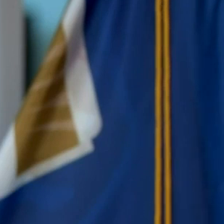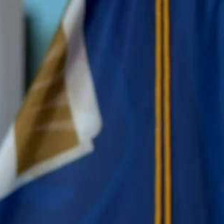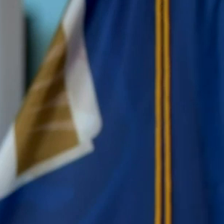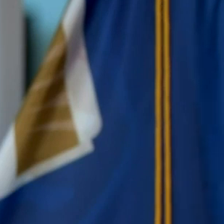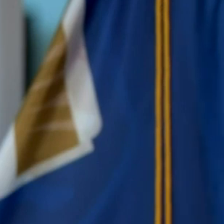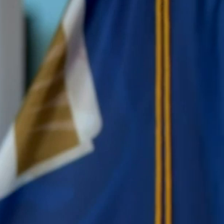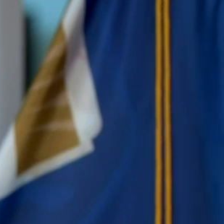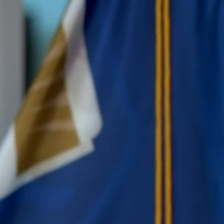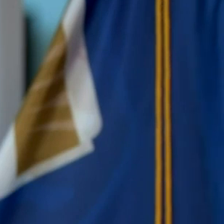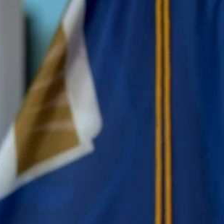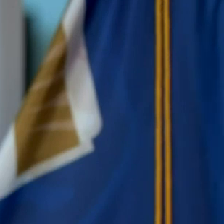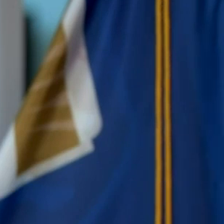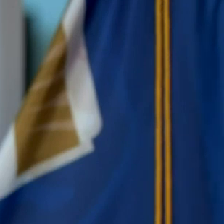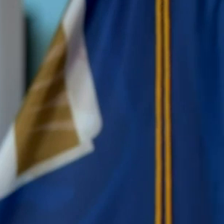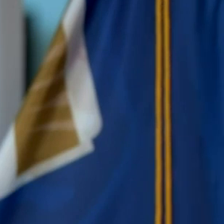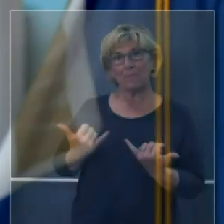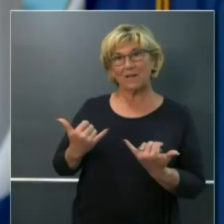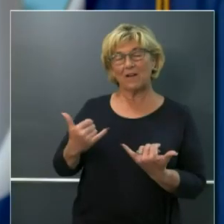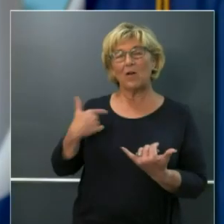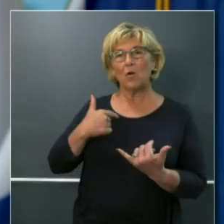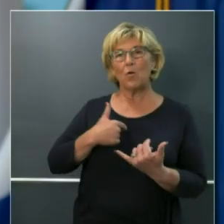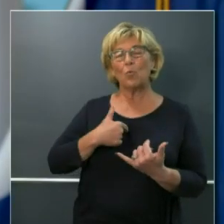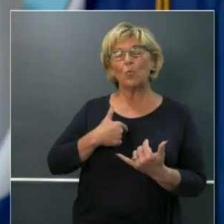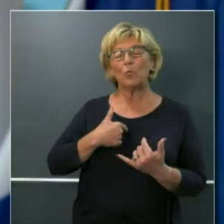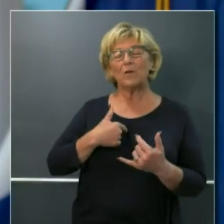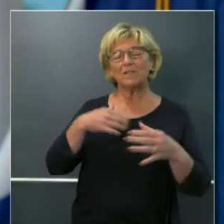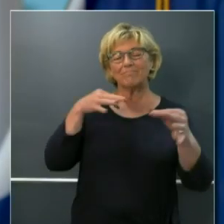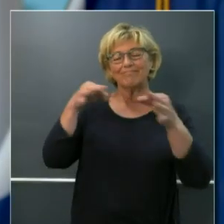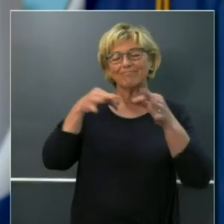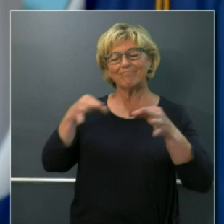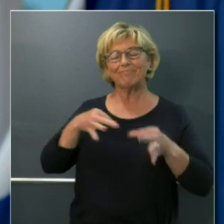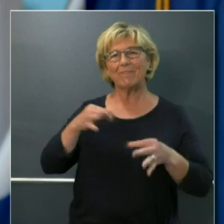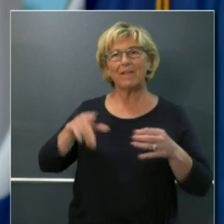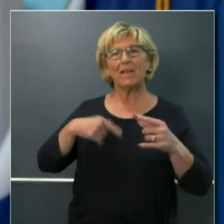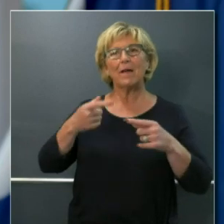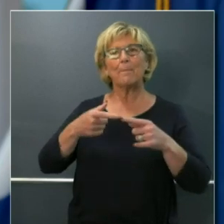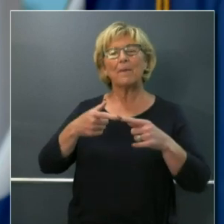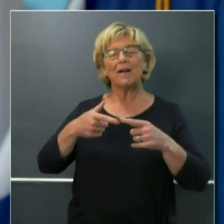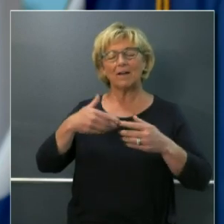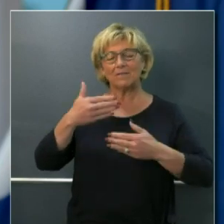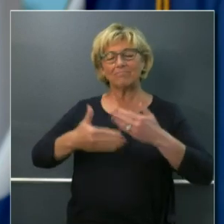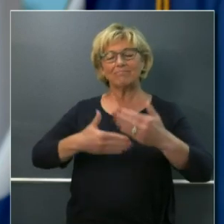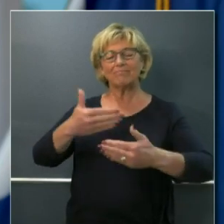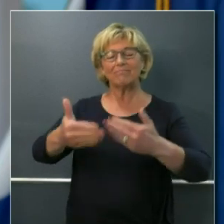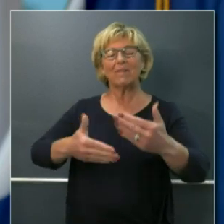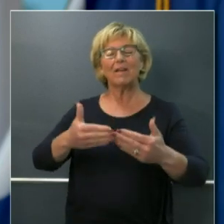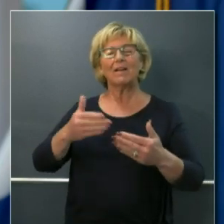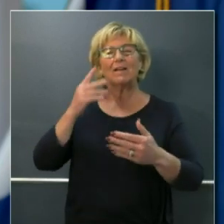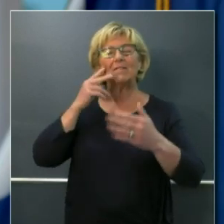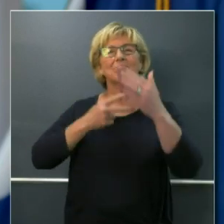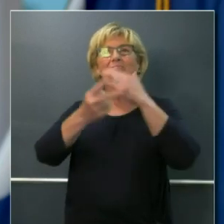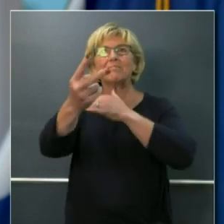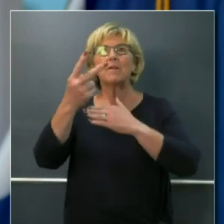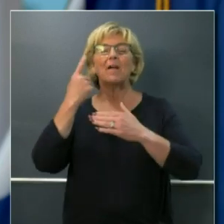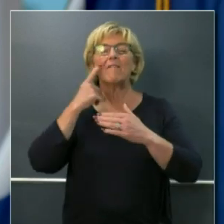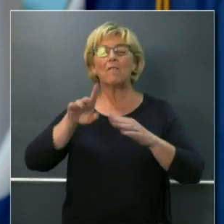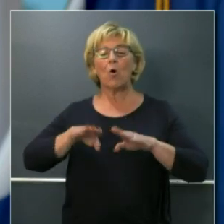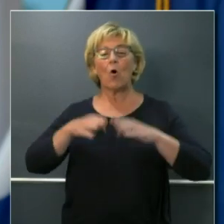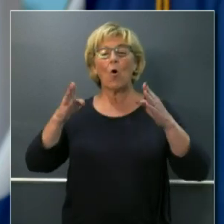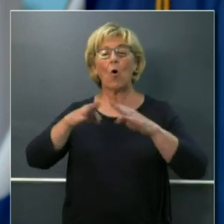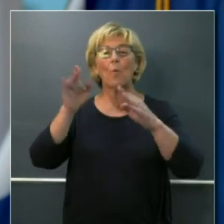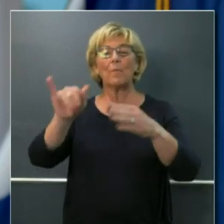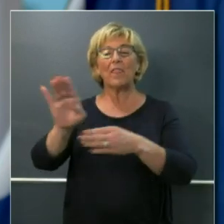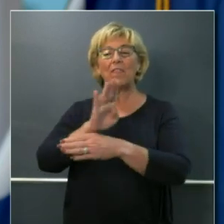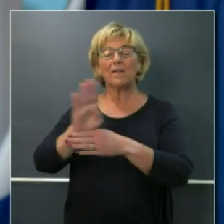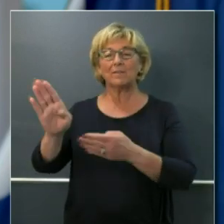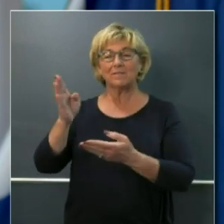2 weeks ago today, we laid out a roadmap for reopening the California economy in a phased